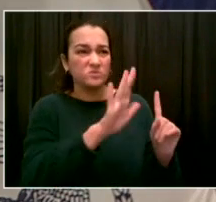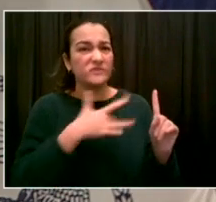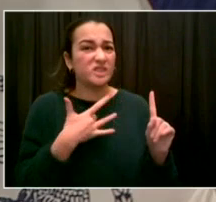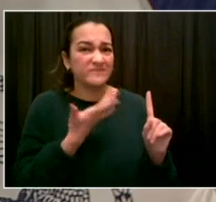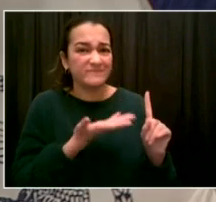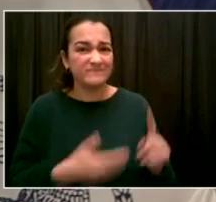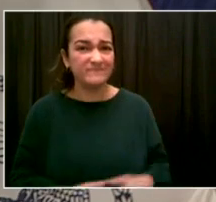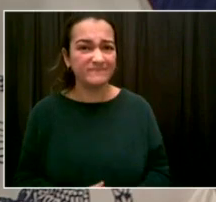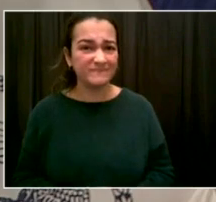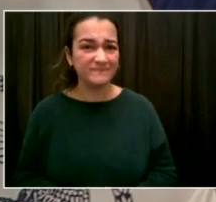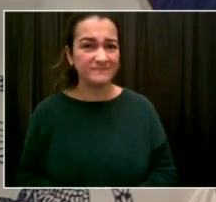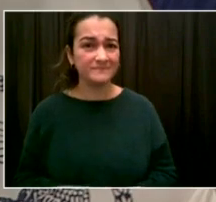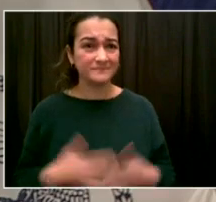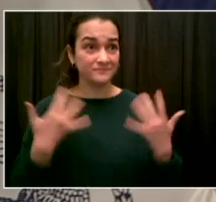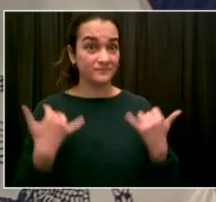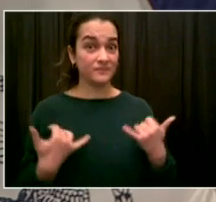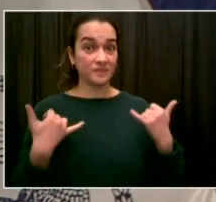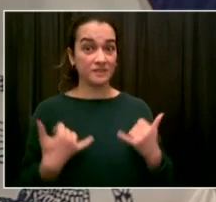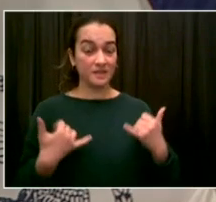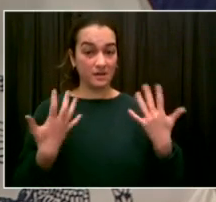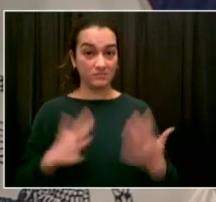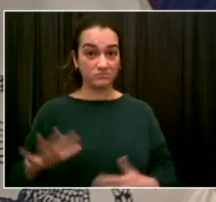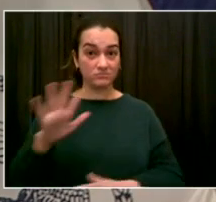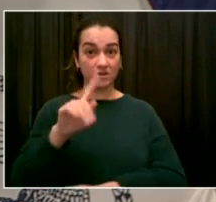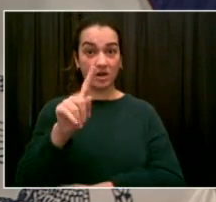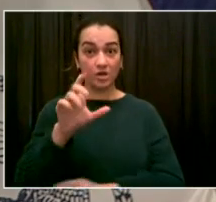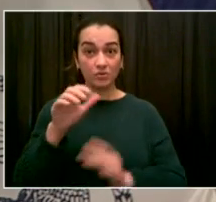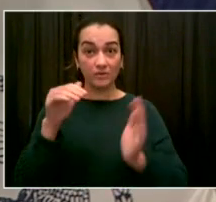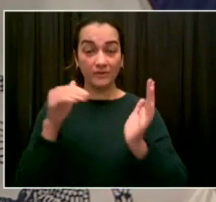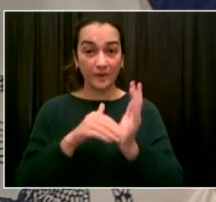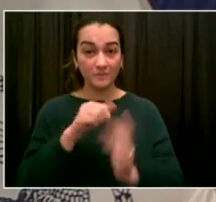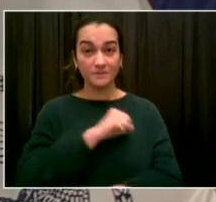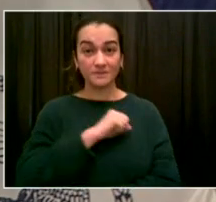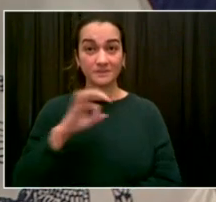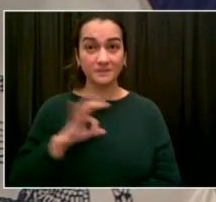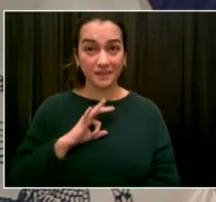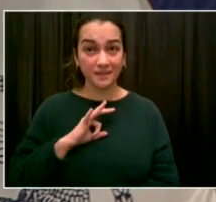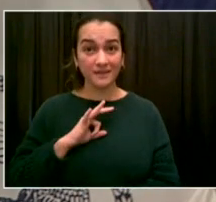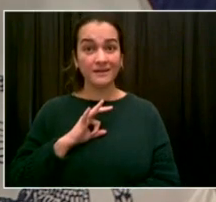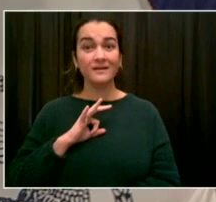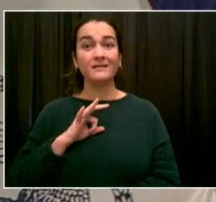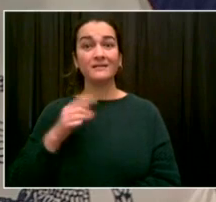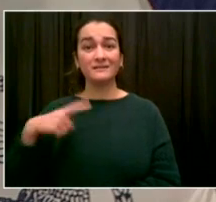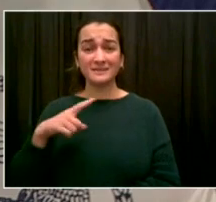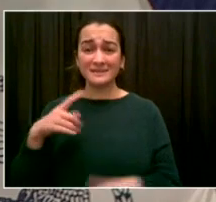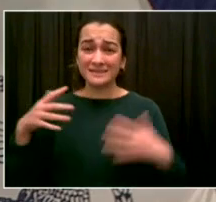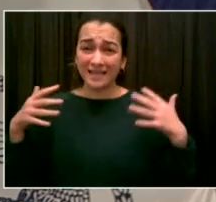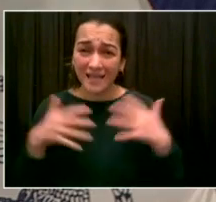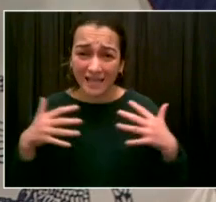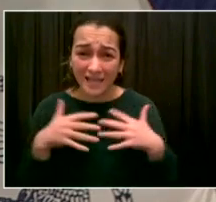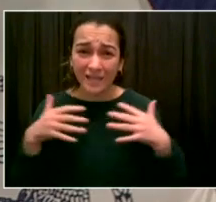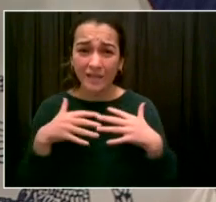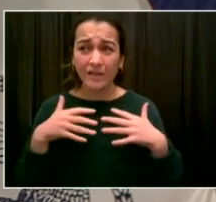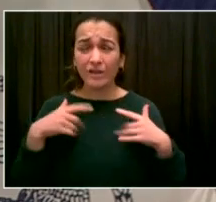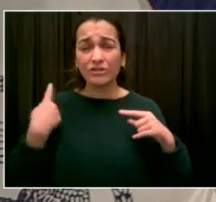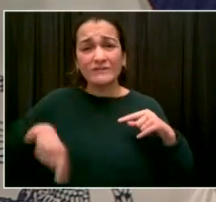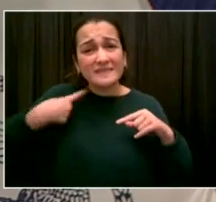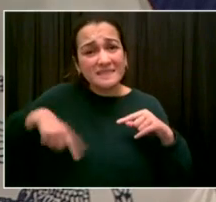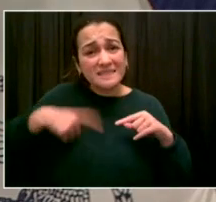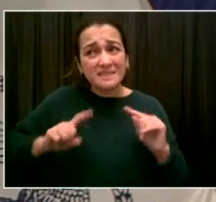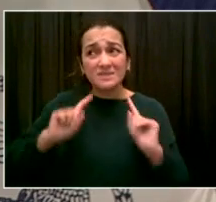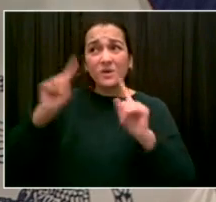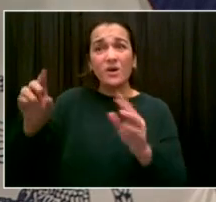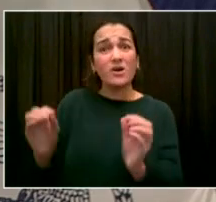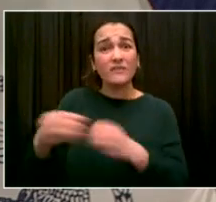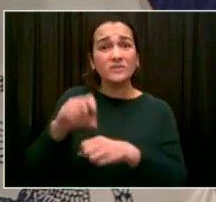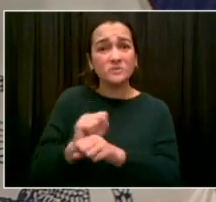hearing from them, very disappointed and frankly afraid of the working conditions that they have to work under without any flexibility on the part